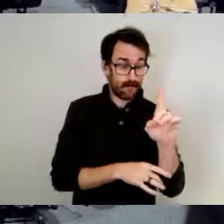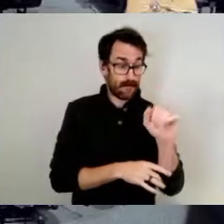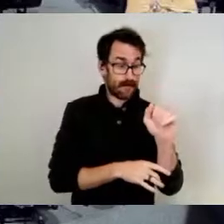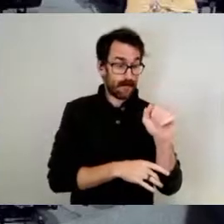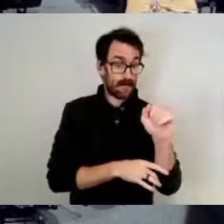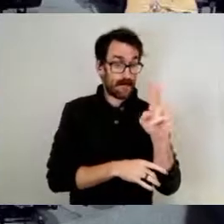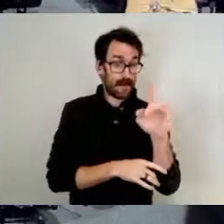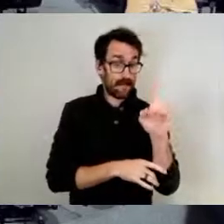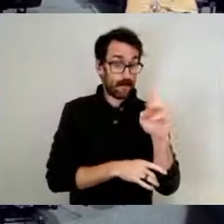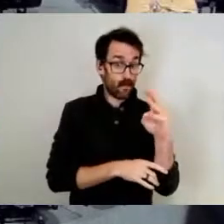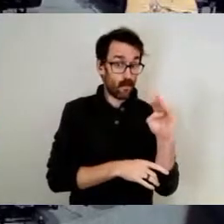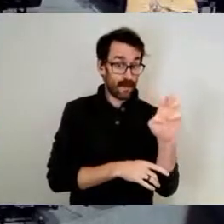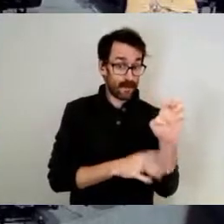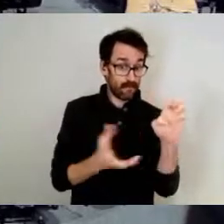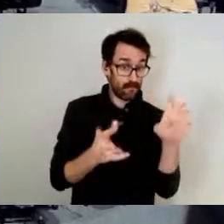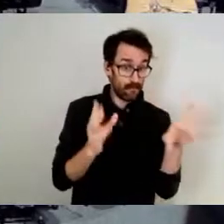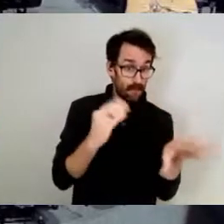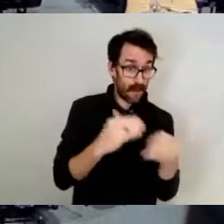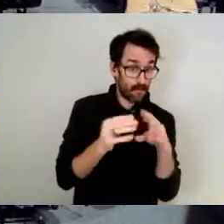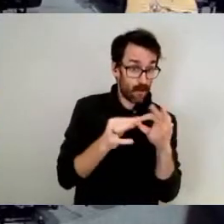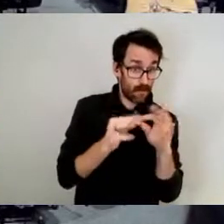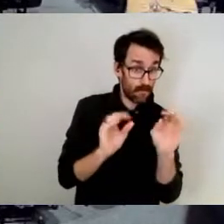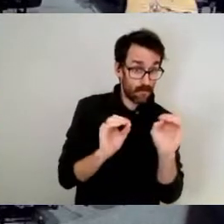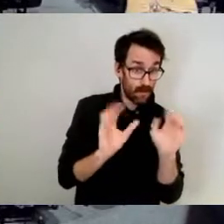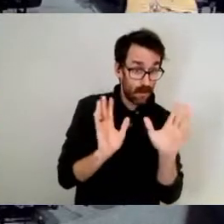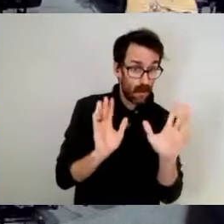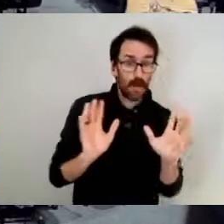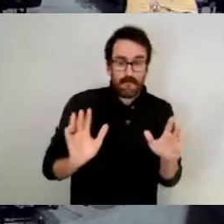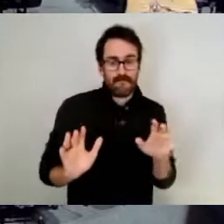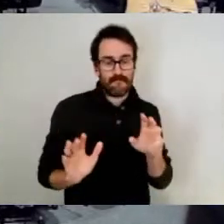else would like to add into that.